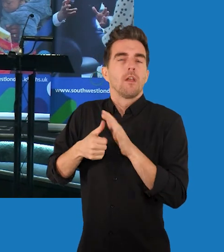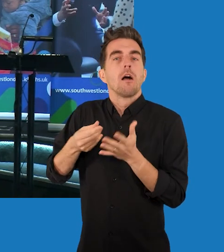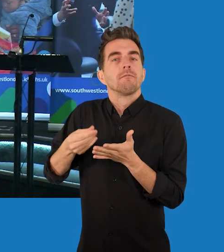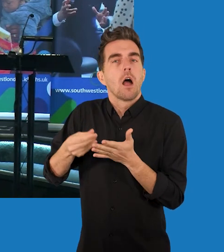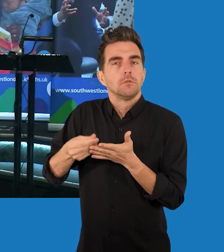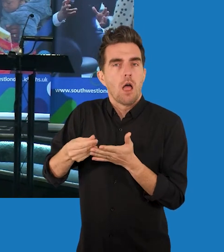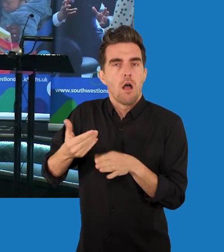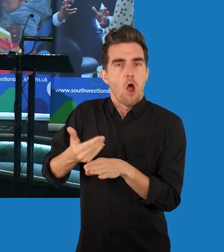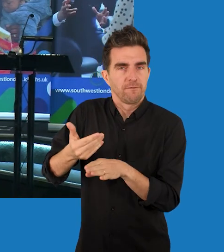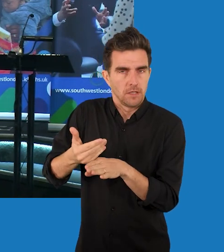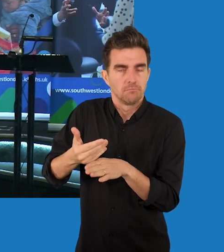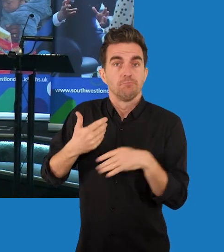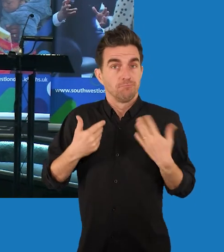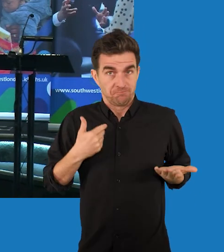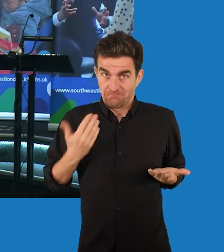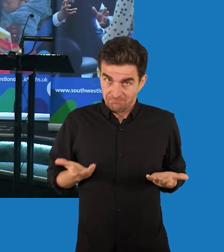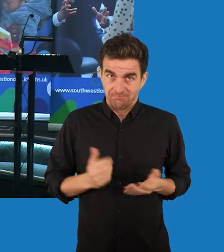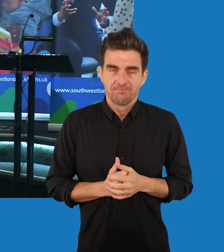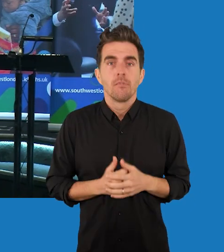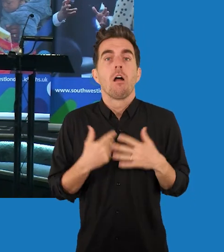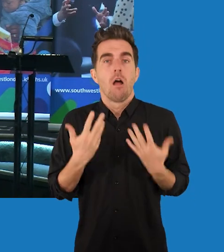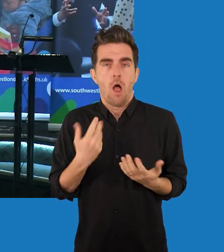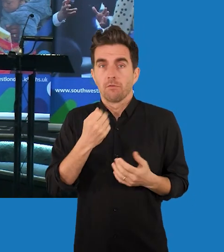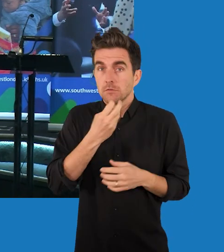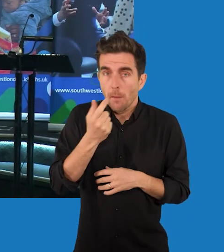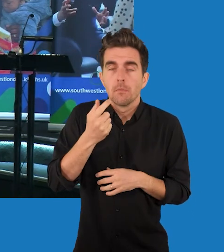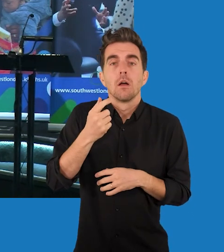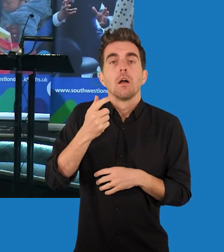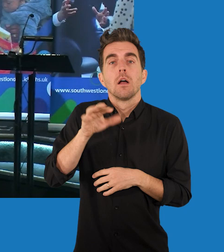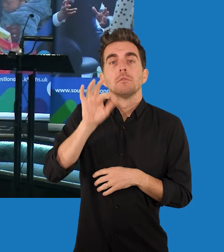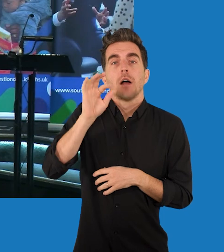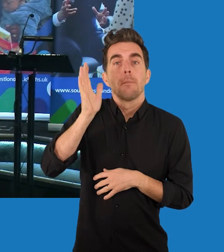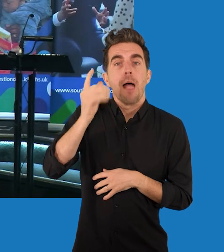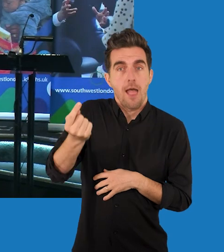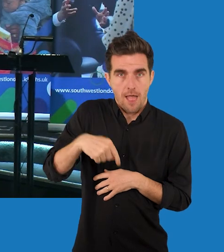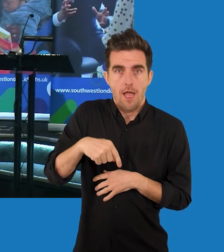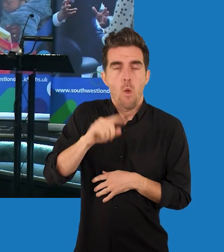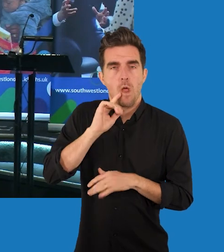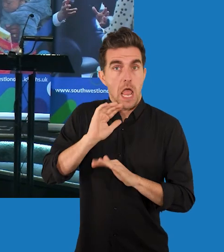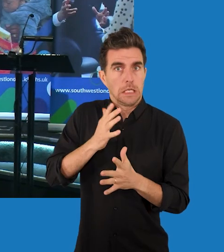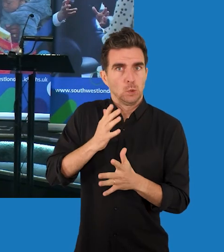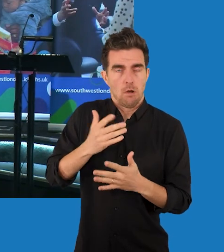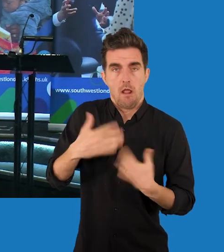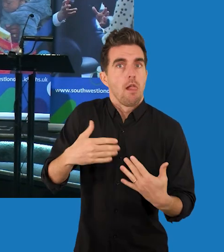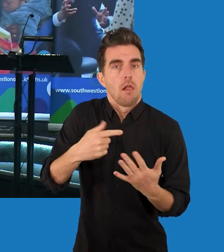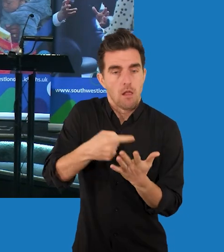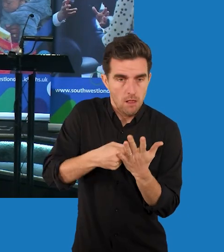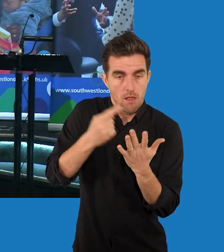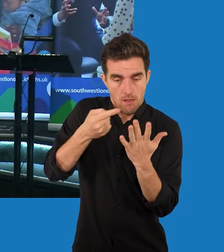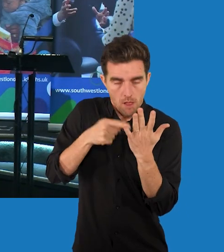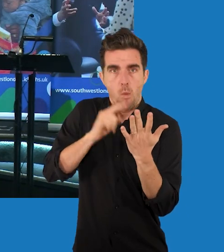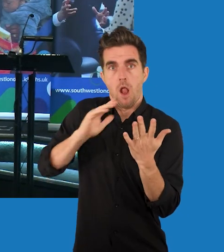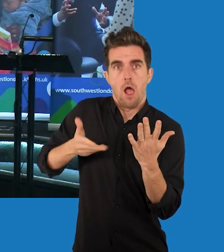our Chief Finance Officer. We've also got some guest speakers, and we'll introduce those as we go through the